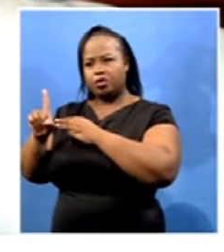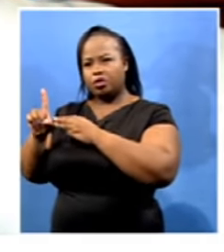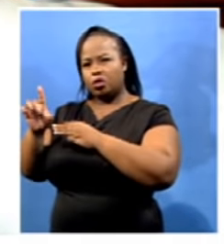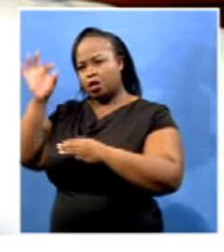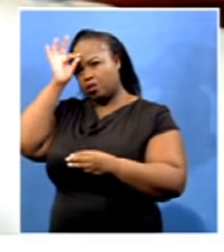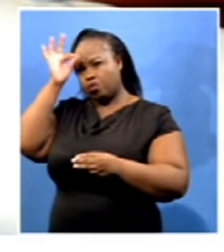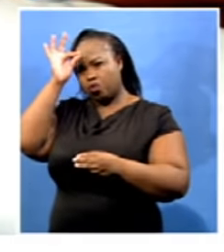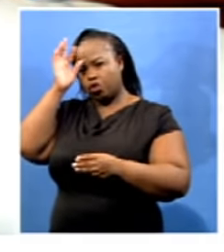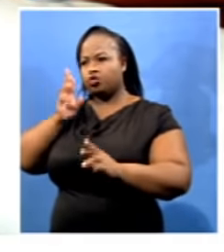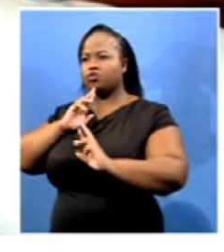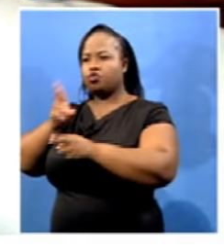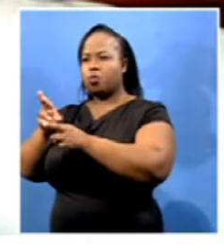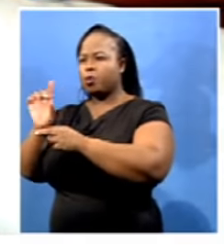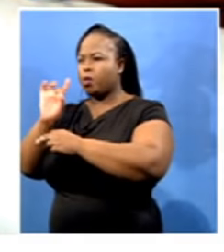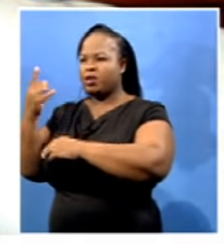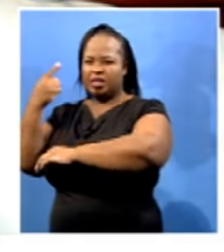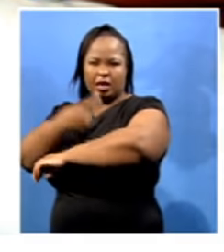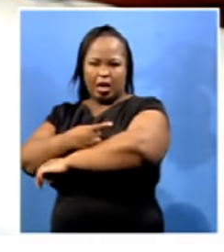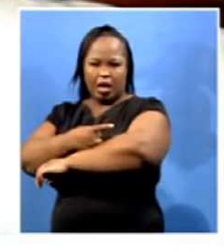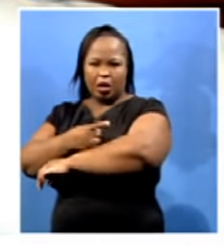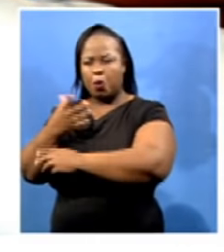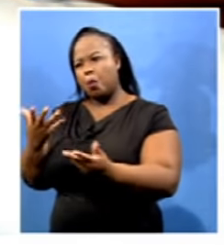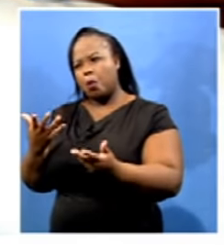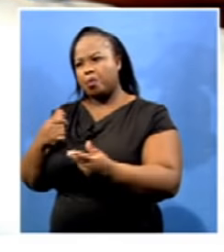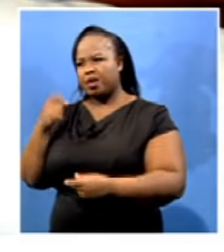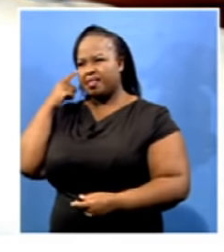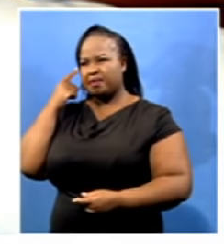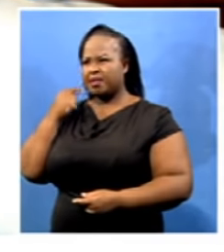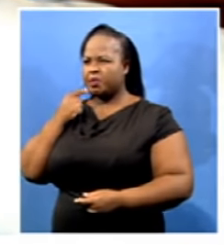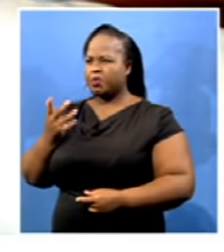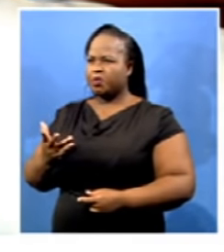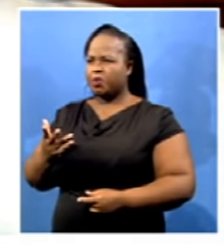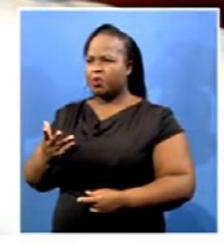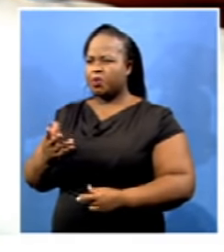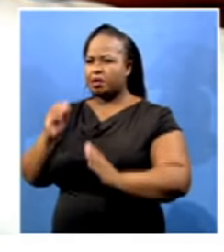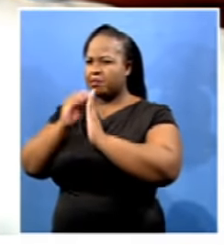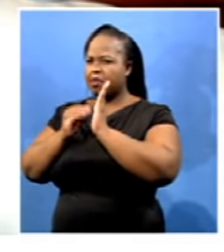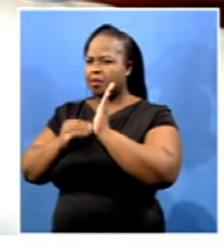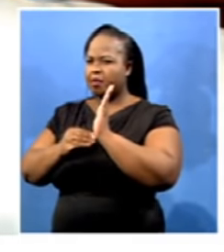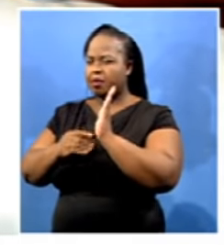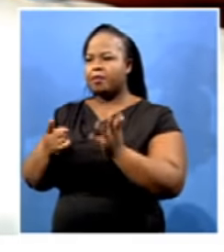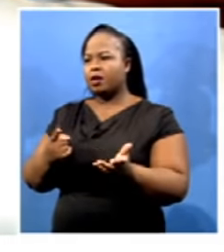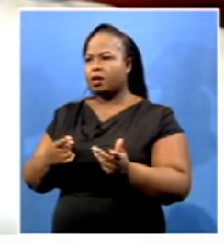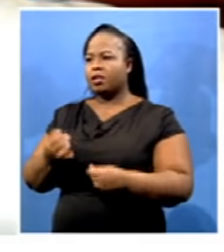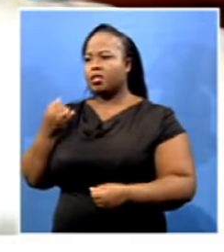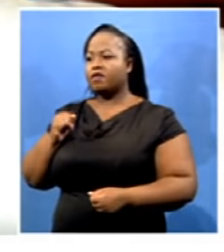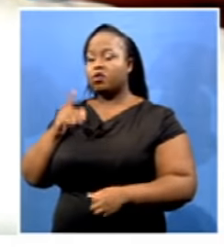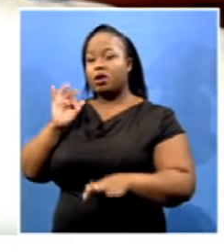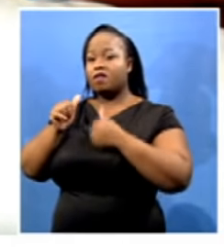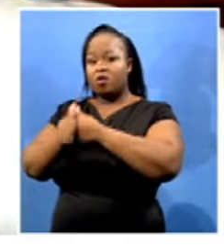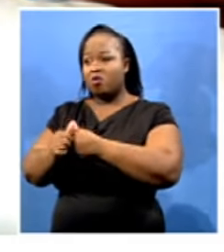into a parole officer either once a day, or I think that's one of the stipulations. But if they don't follow up, what's to